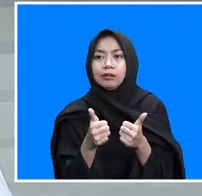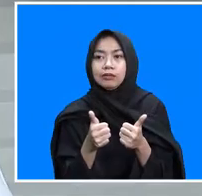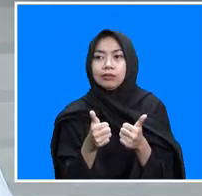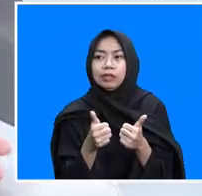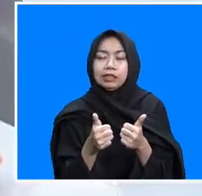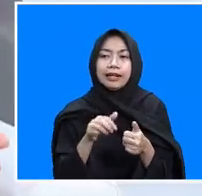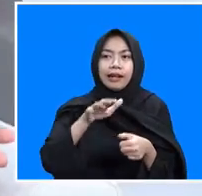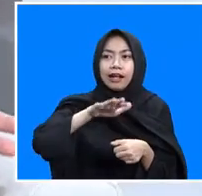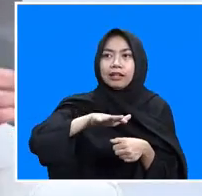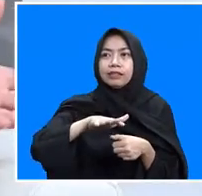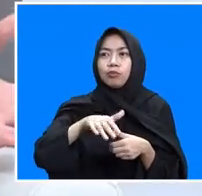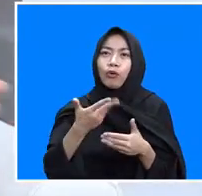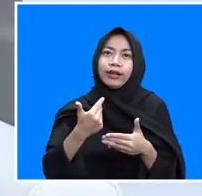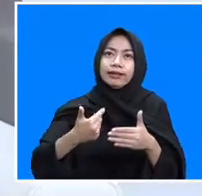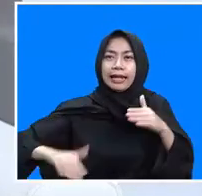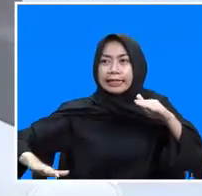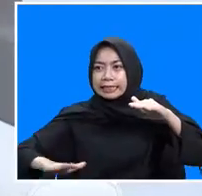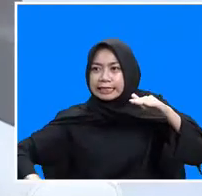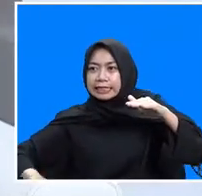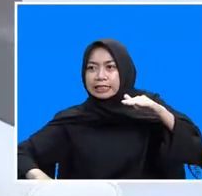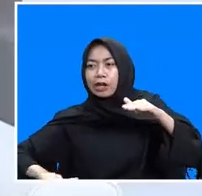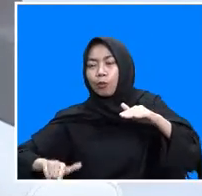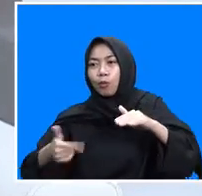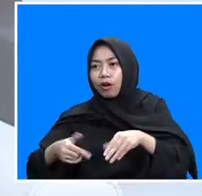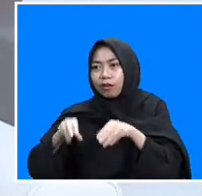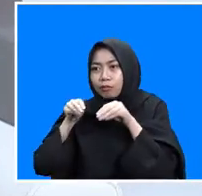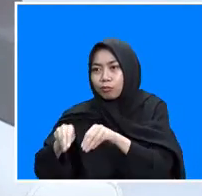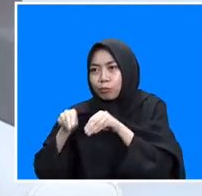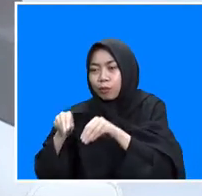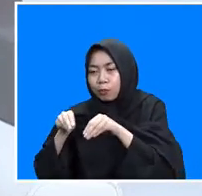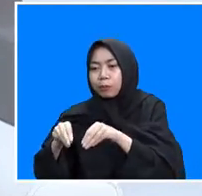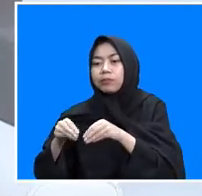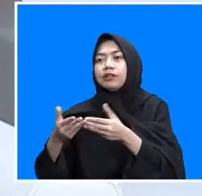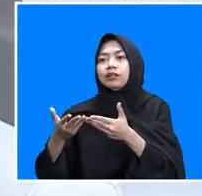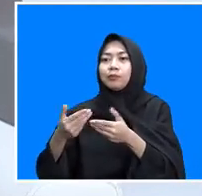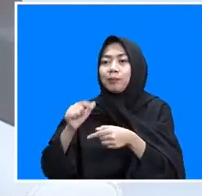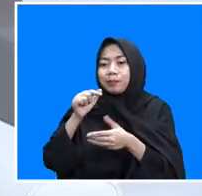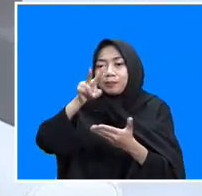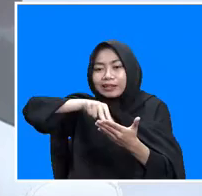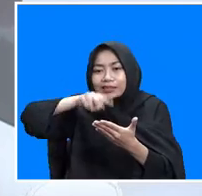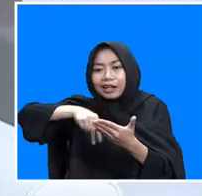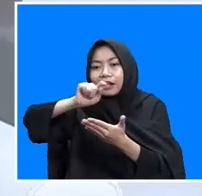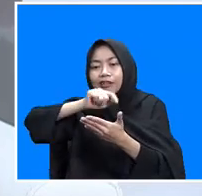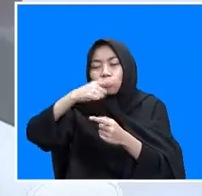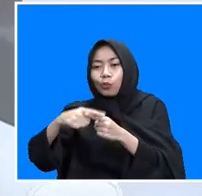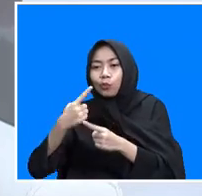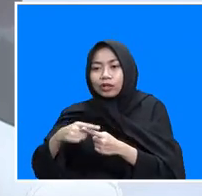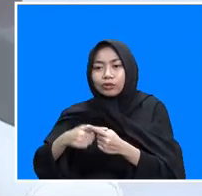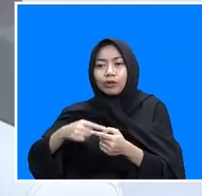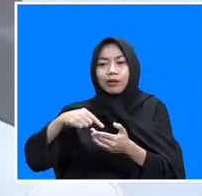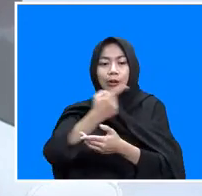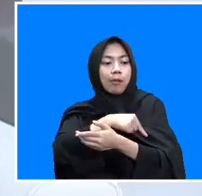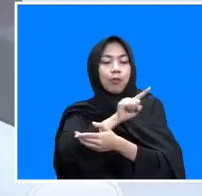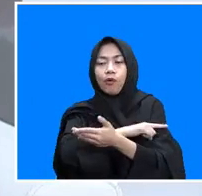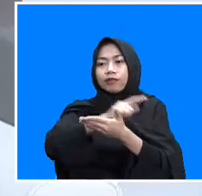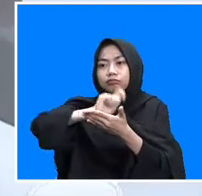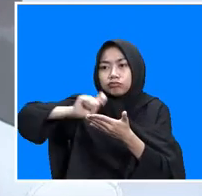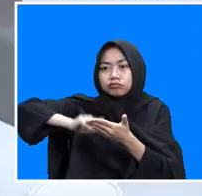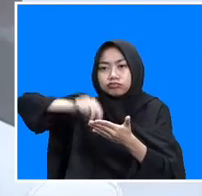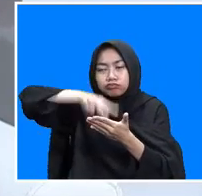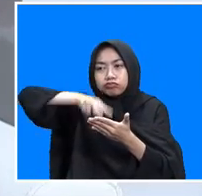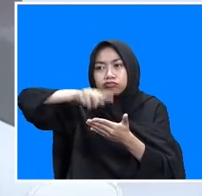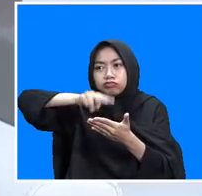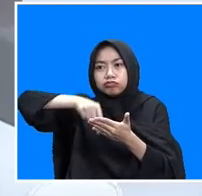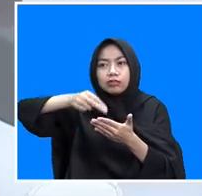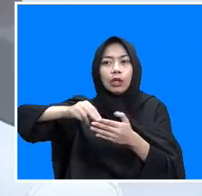in the early years all the way up to secondary education. It was something of concern to I think a great many countries around the